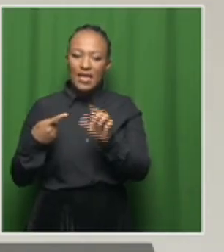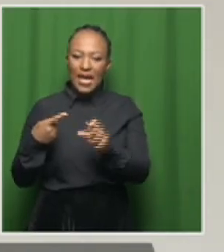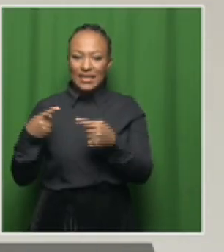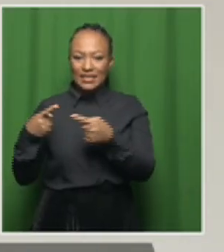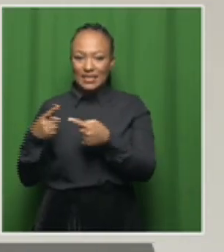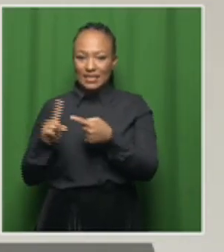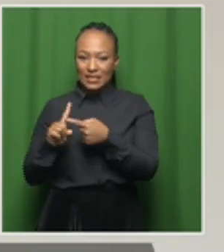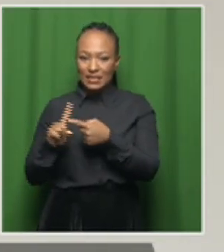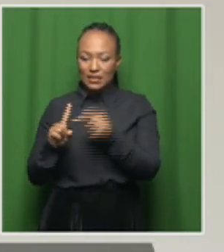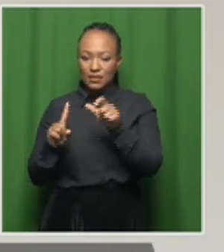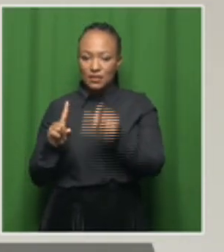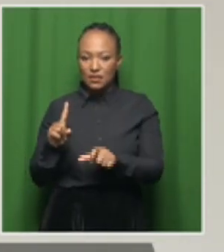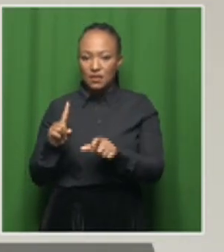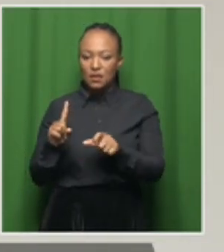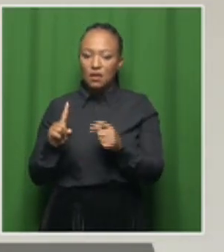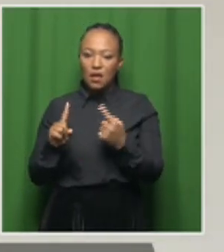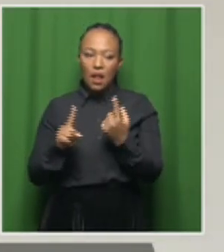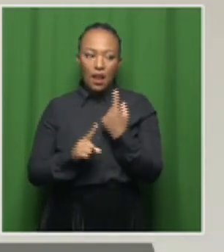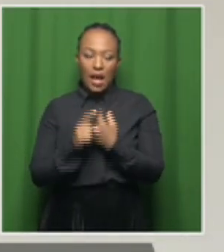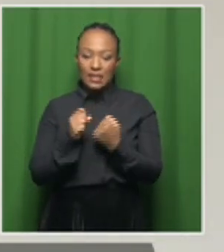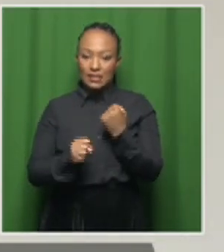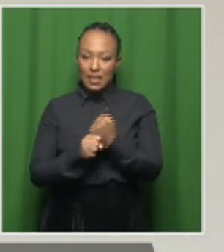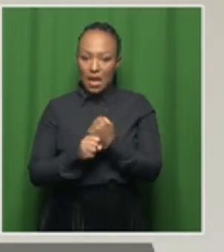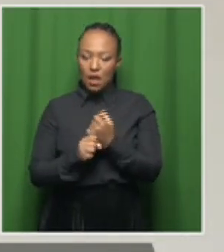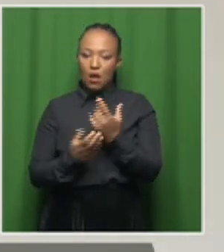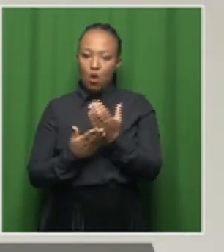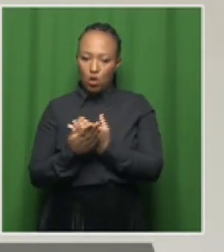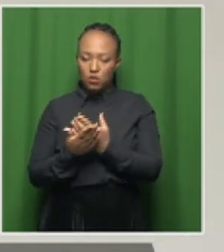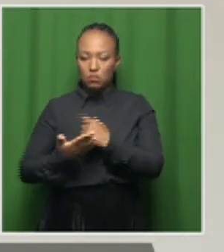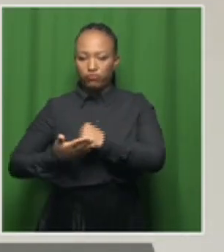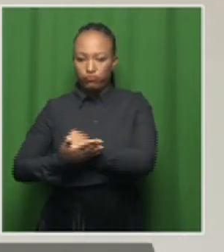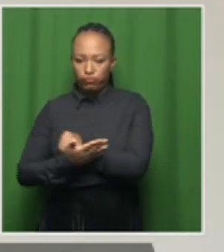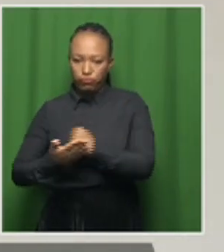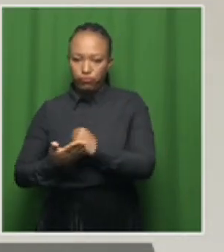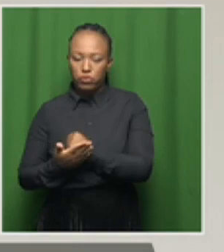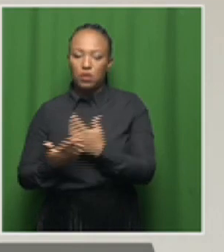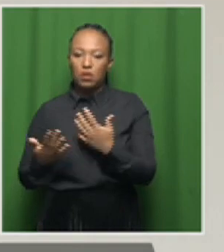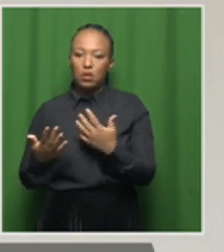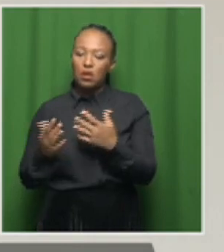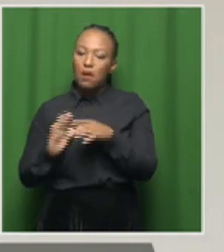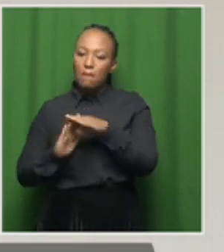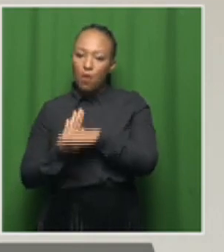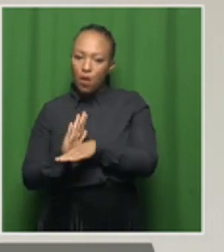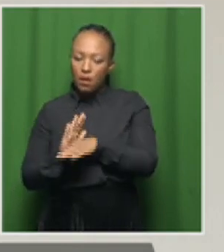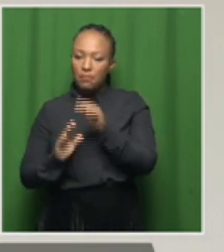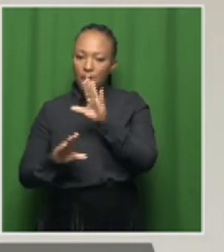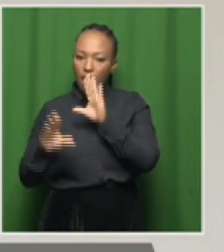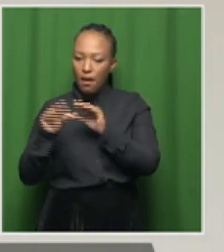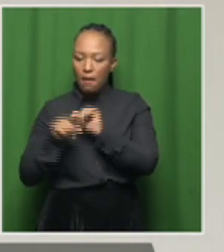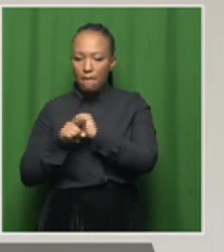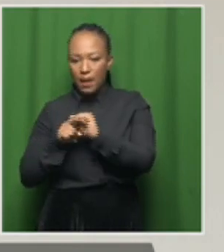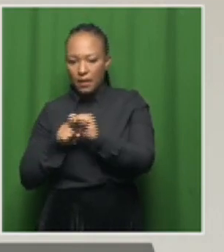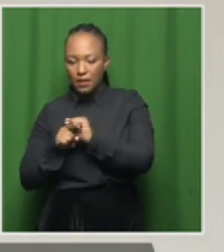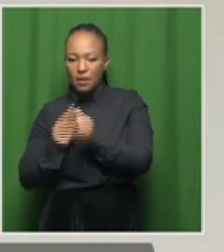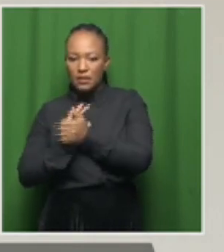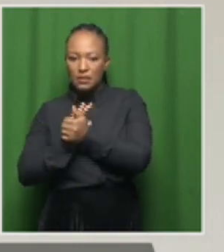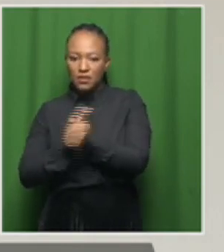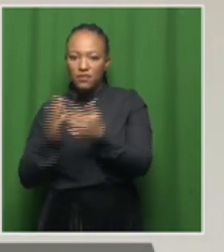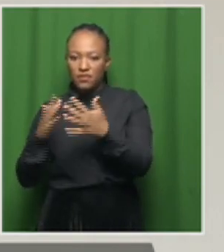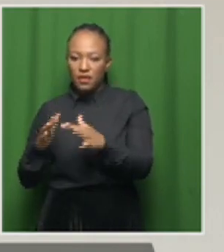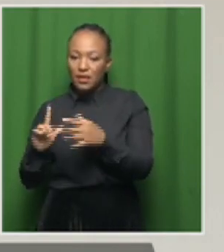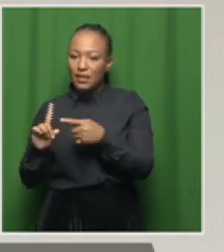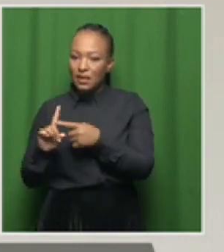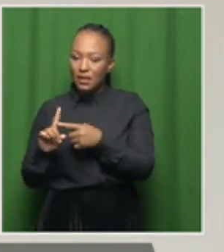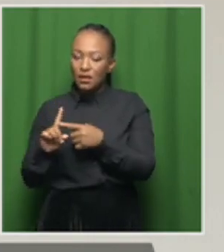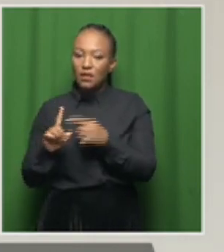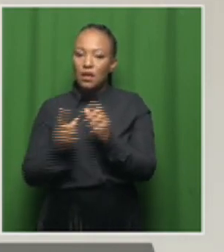courses actually last year. So she was in a program where she learned practical skills, and then she ended up